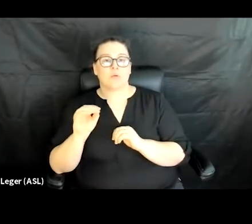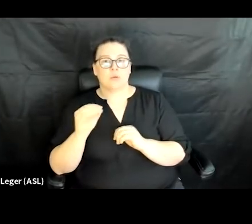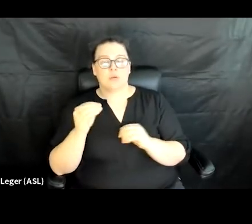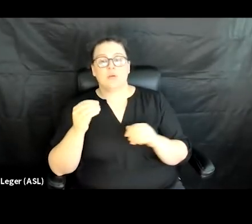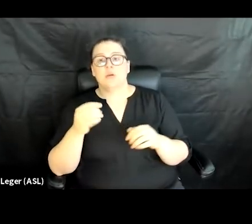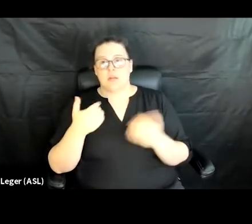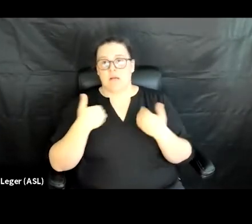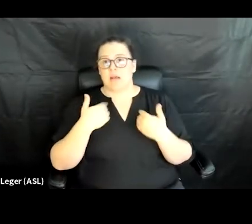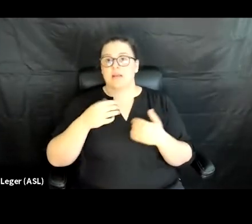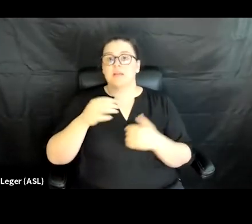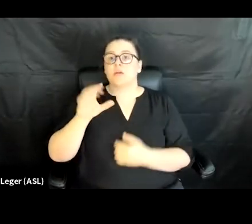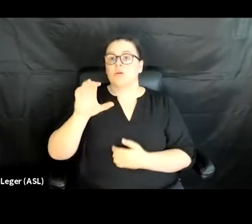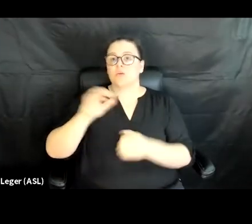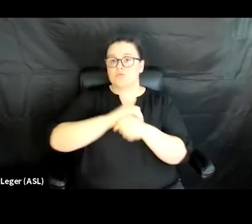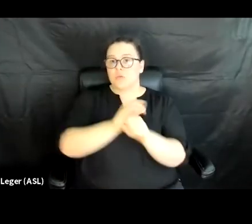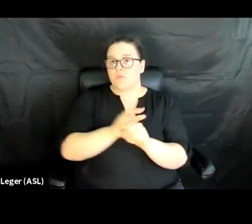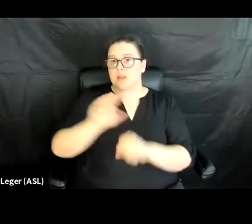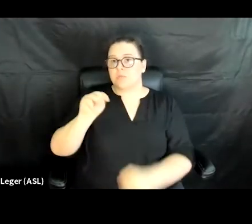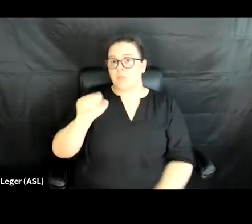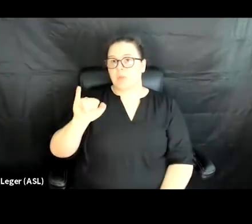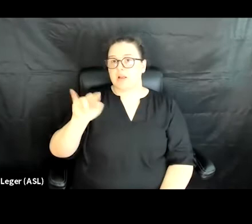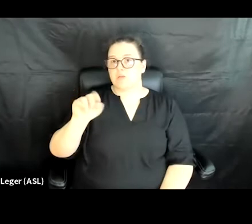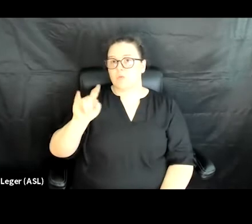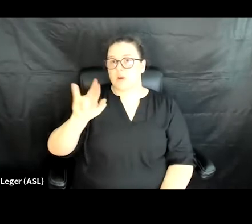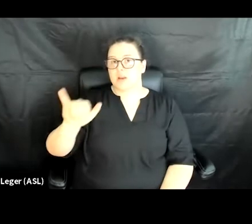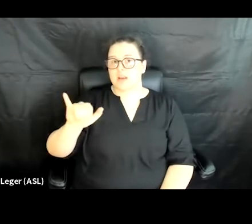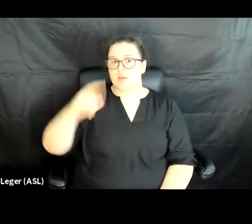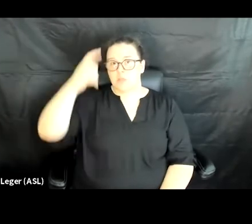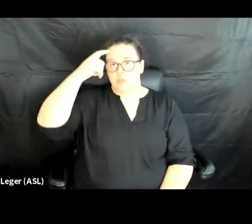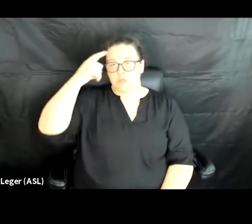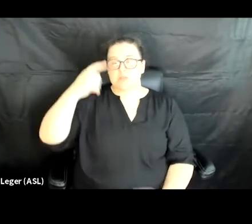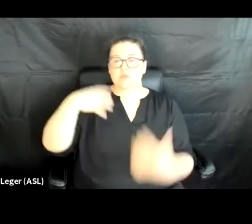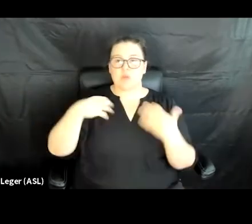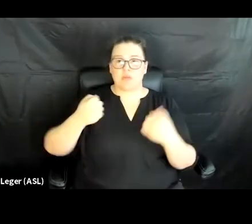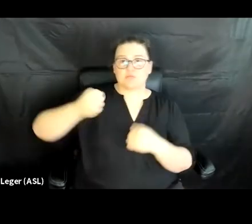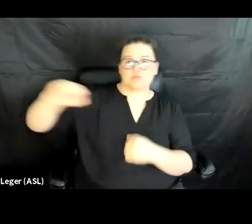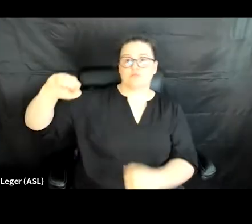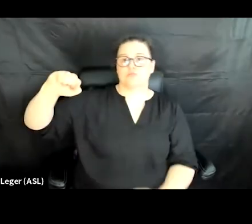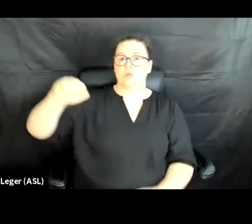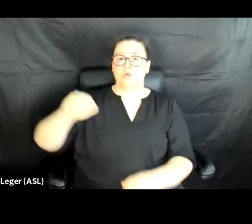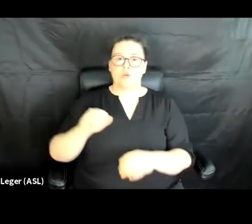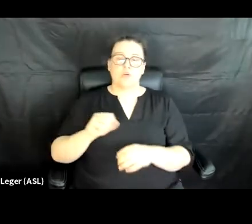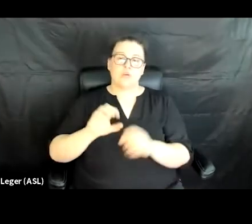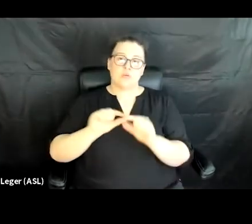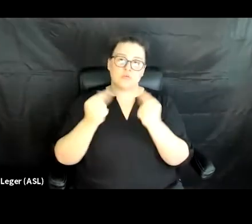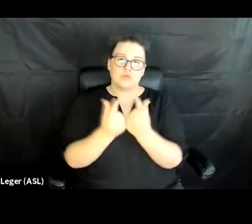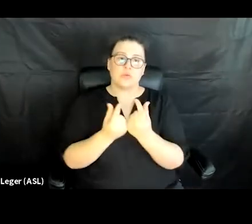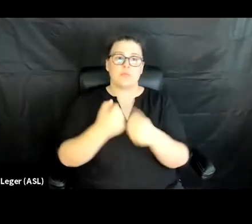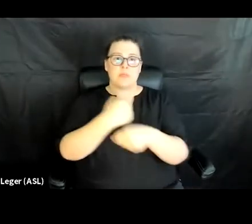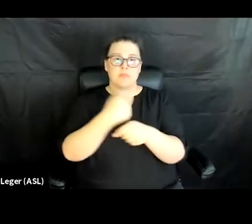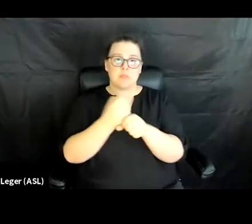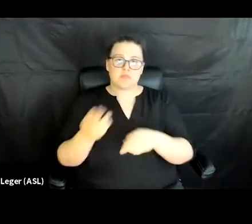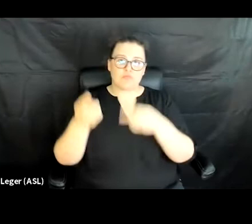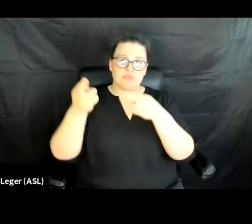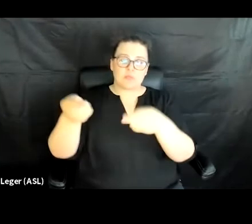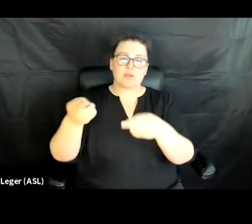health strike force, and that focused not just on mental health, but a variety of other health issues as well. But it had made recommendations for increasing access